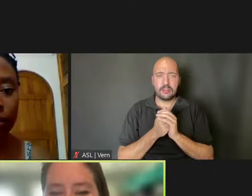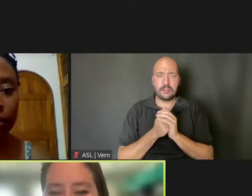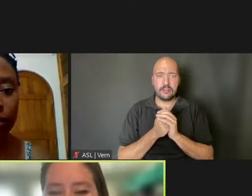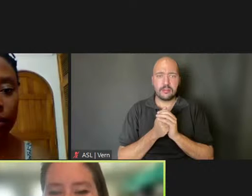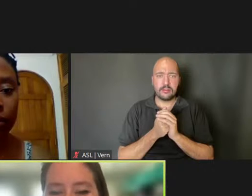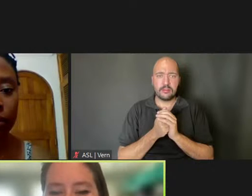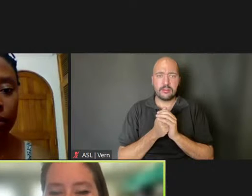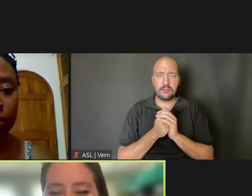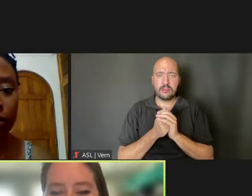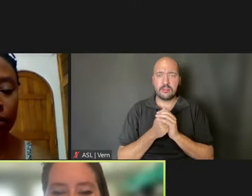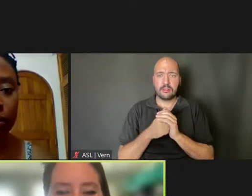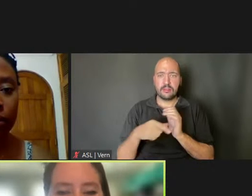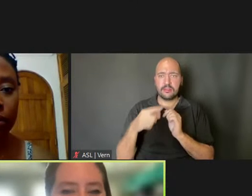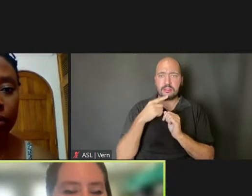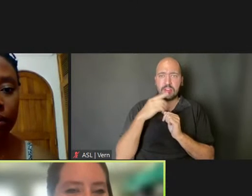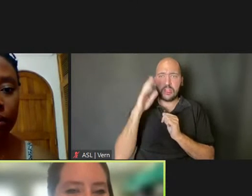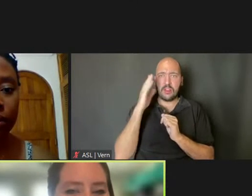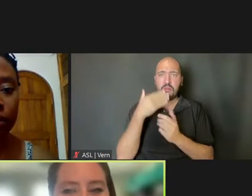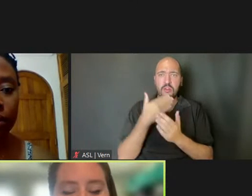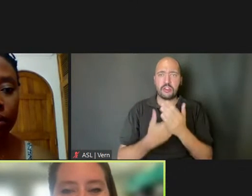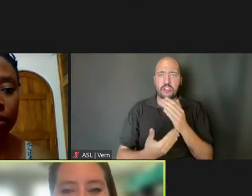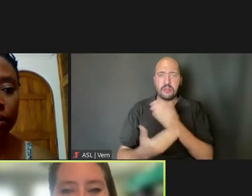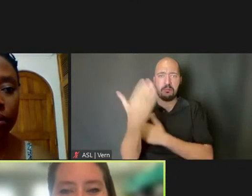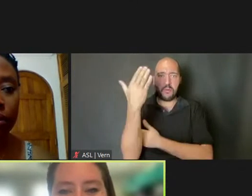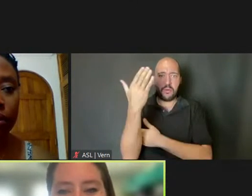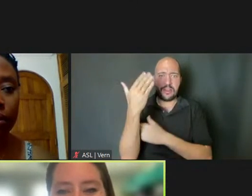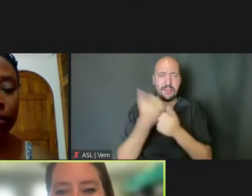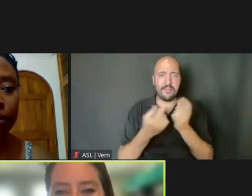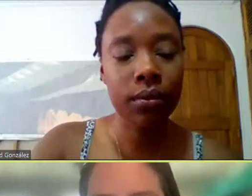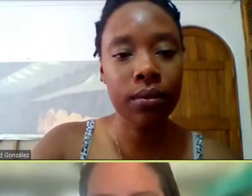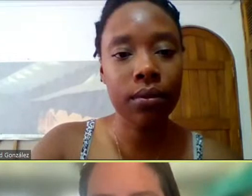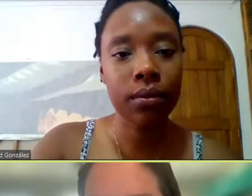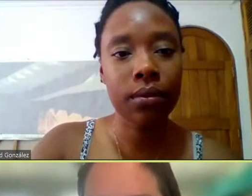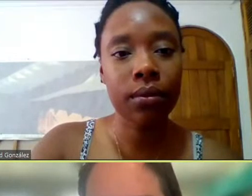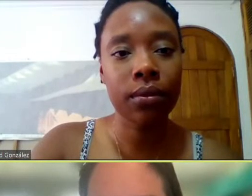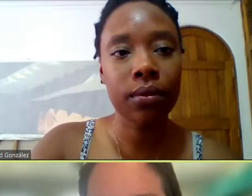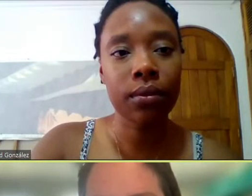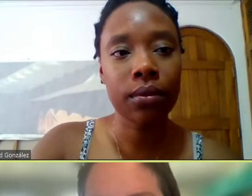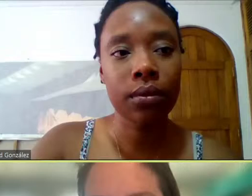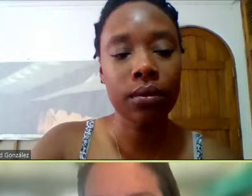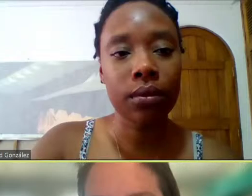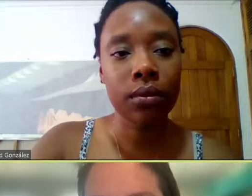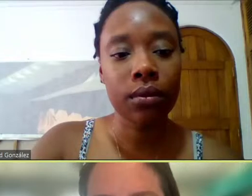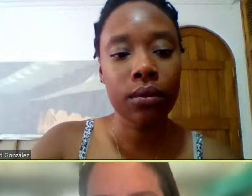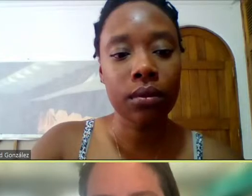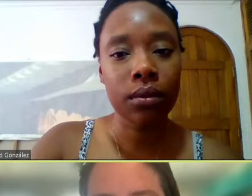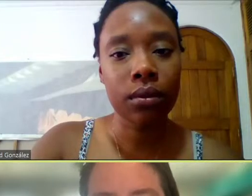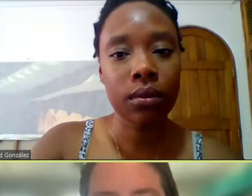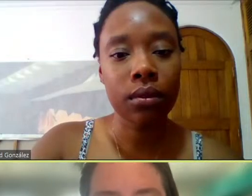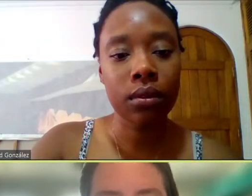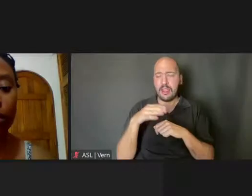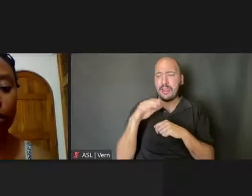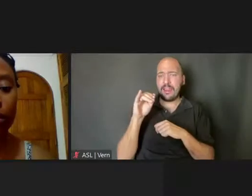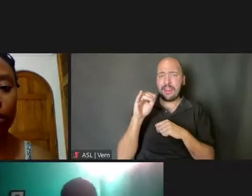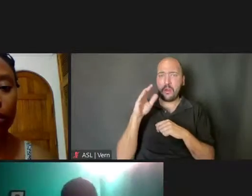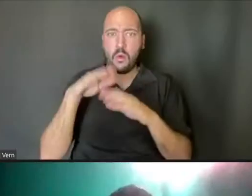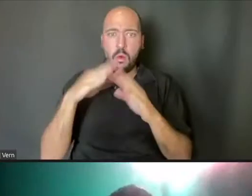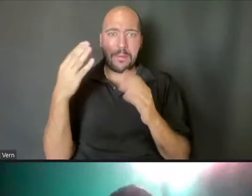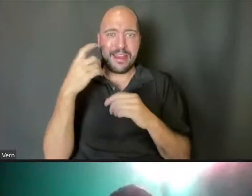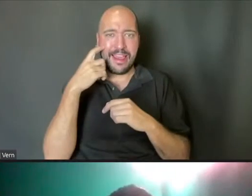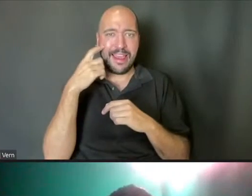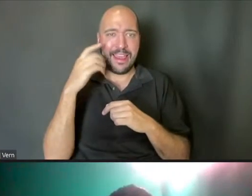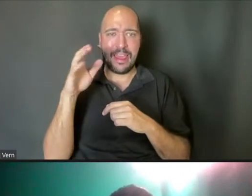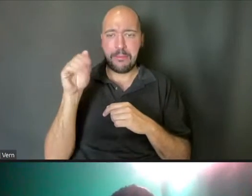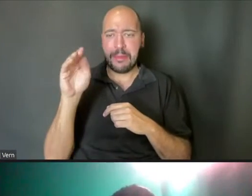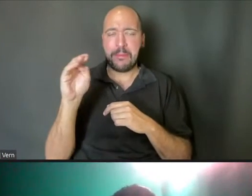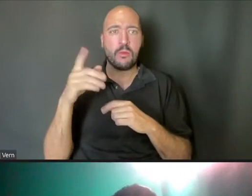Hello, good morning, everyone. In order for, if you are on Open Eyebeam, if you want to head to my space